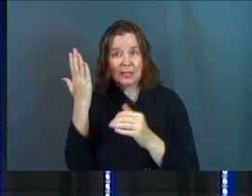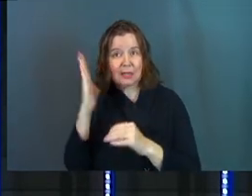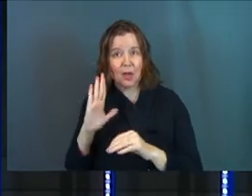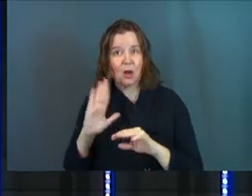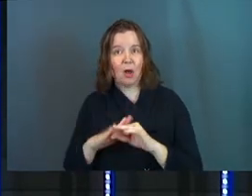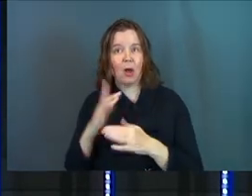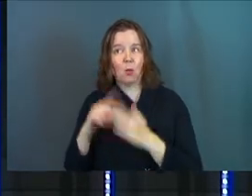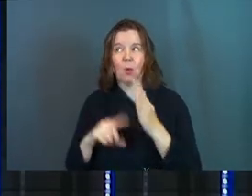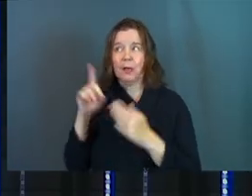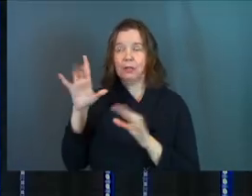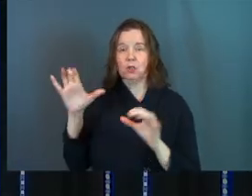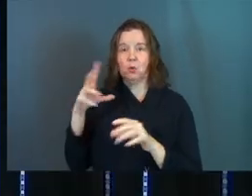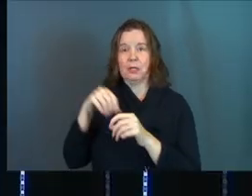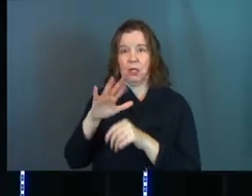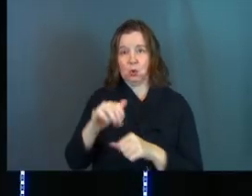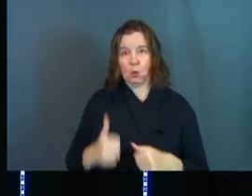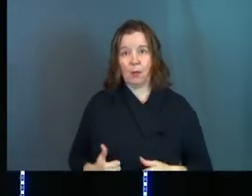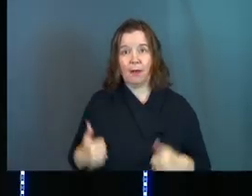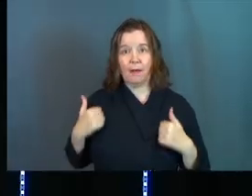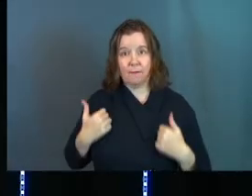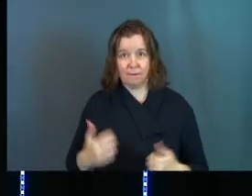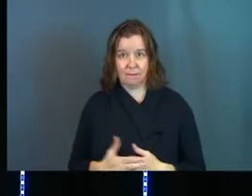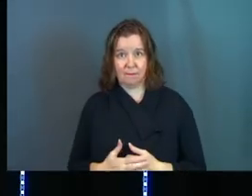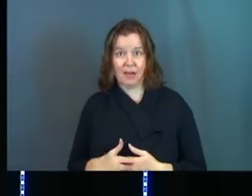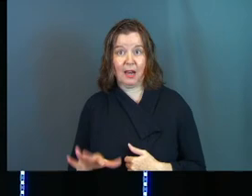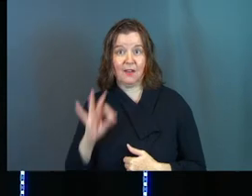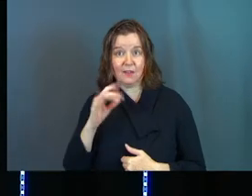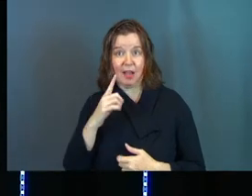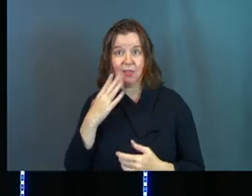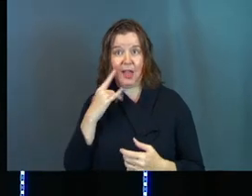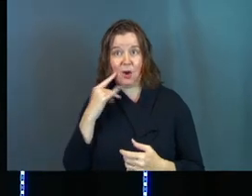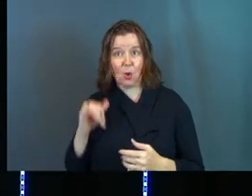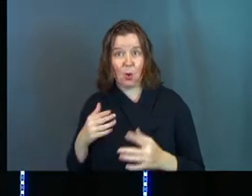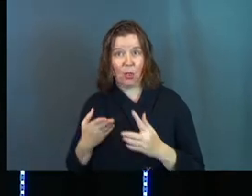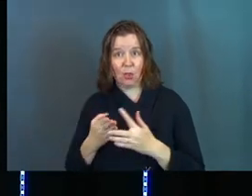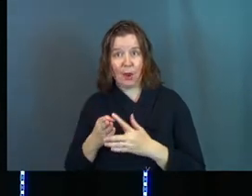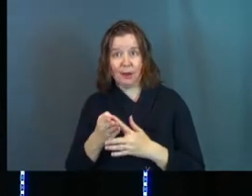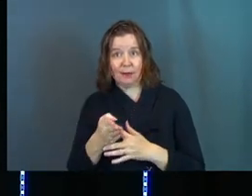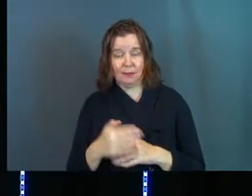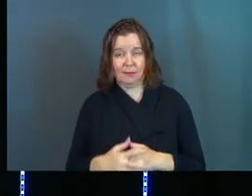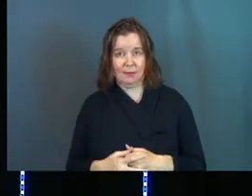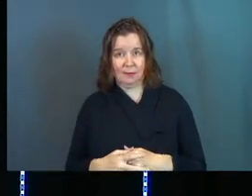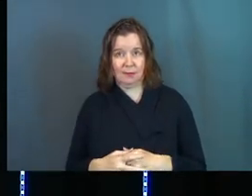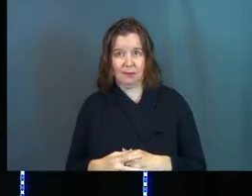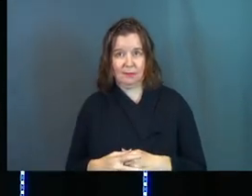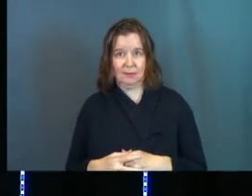God on what he's doing in your life. Find that gold thread.